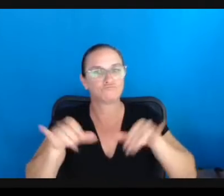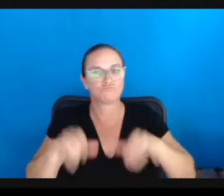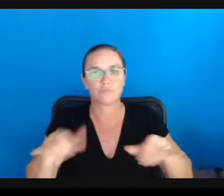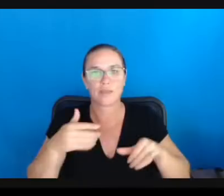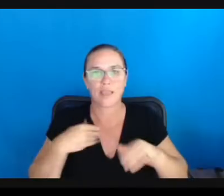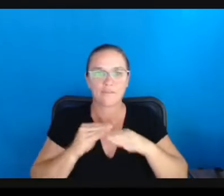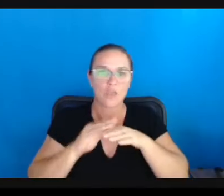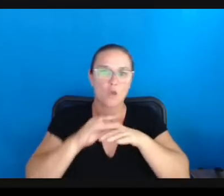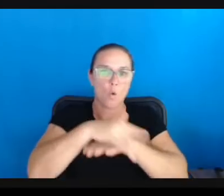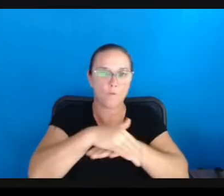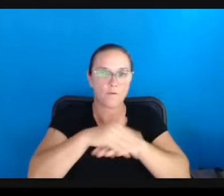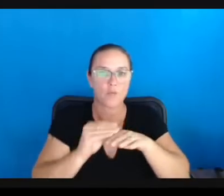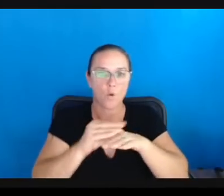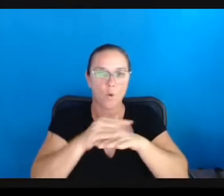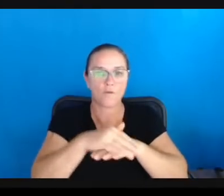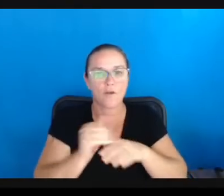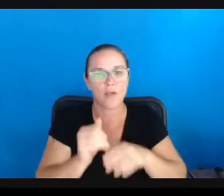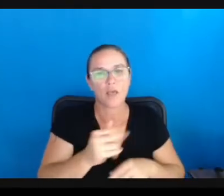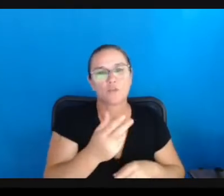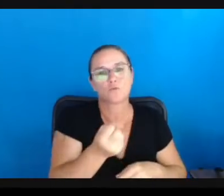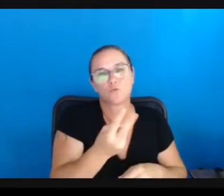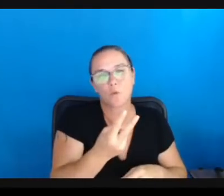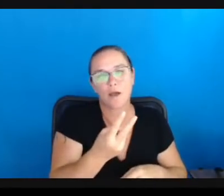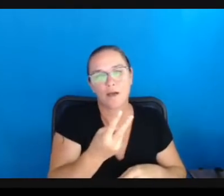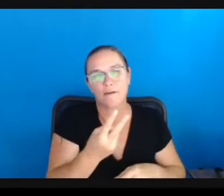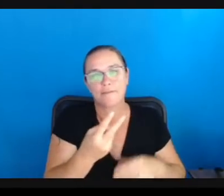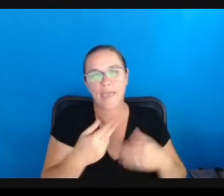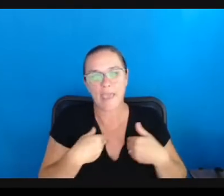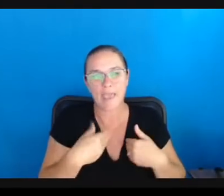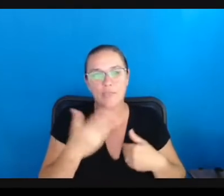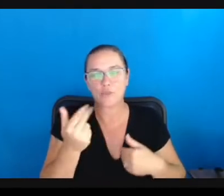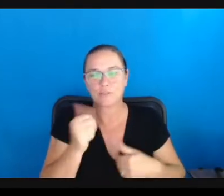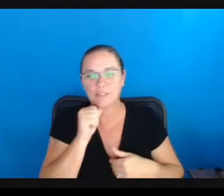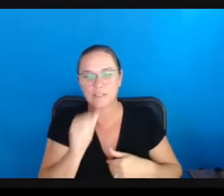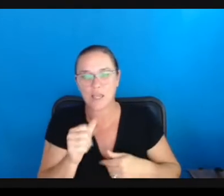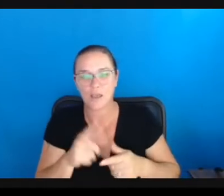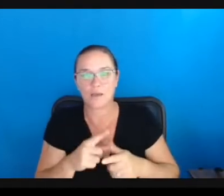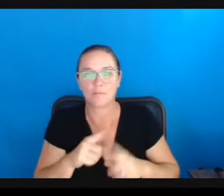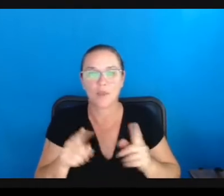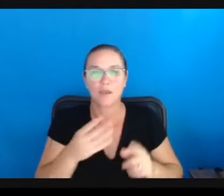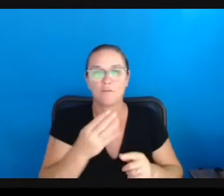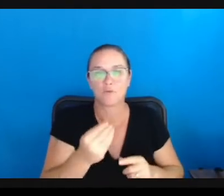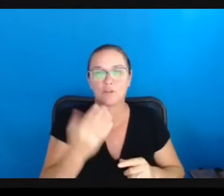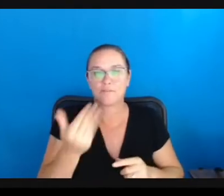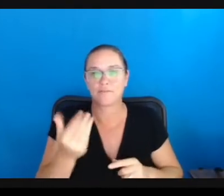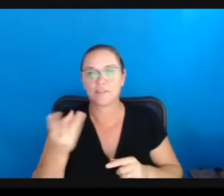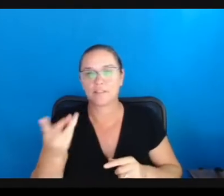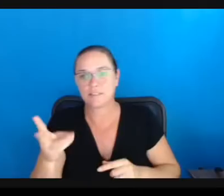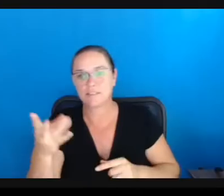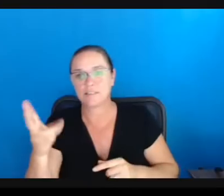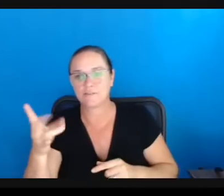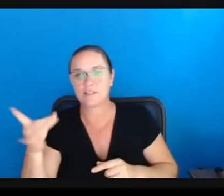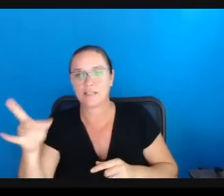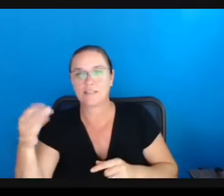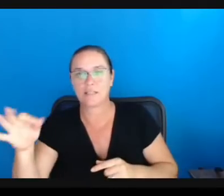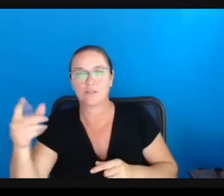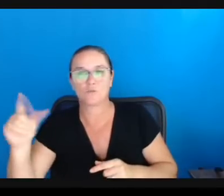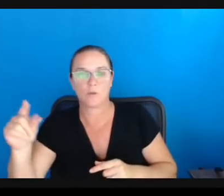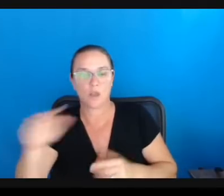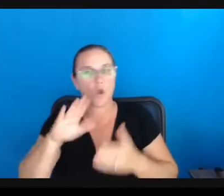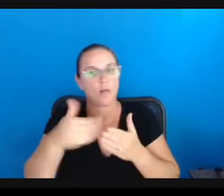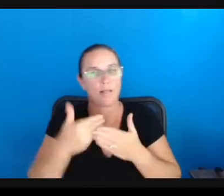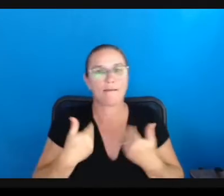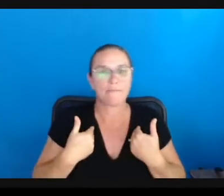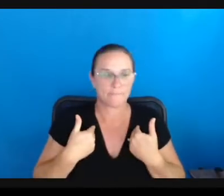overflows. Actually, you can see 12 had it, 13 not, but 14, 15, 16, 17, 18, all the ones since 14 have all